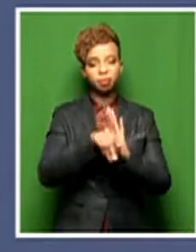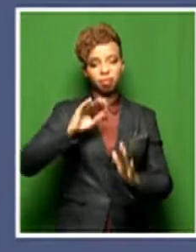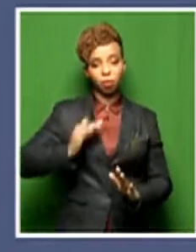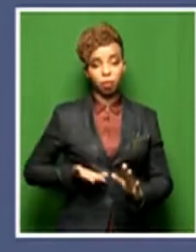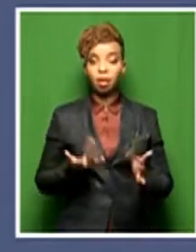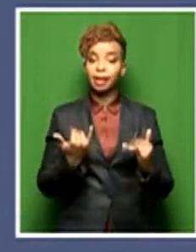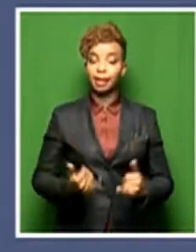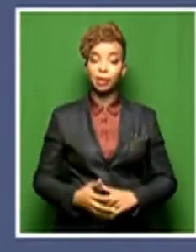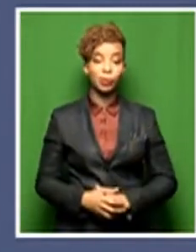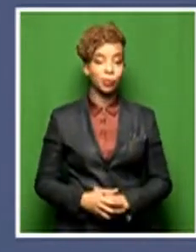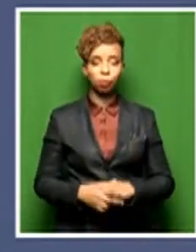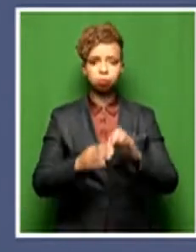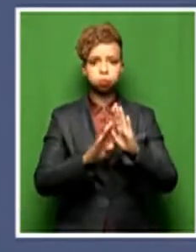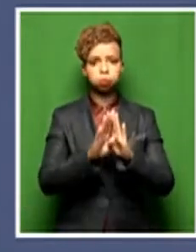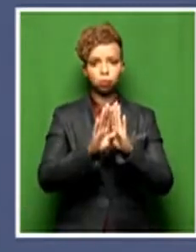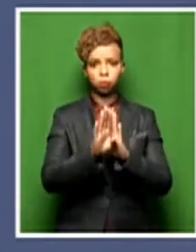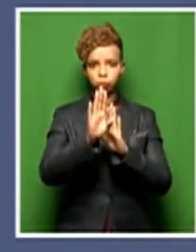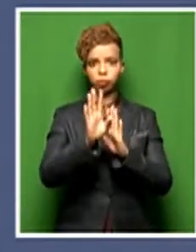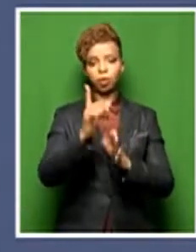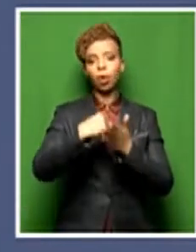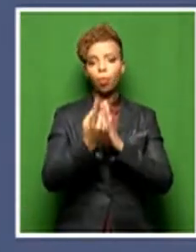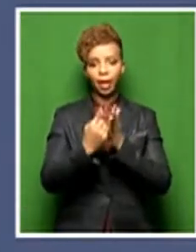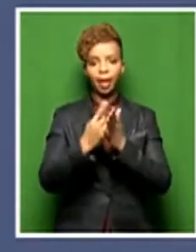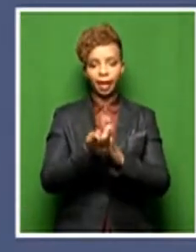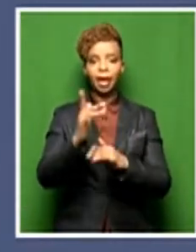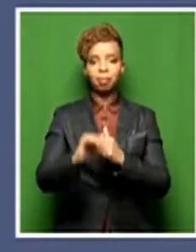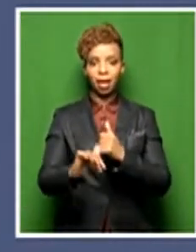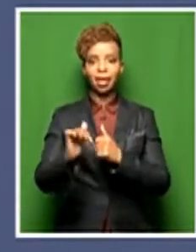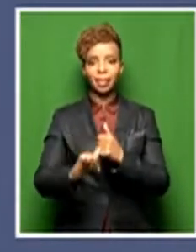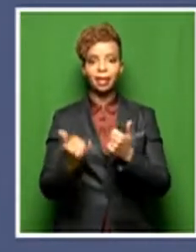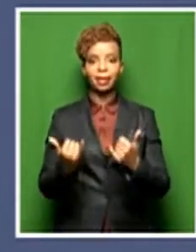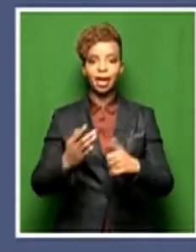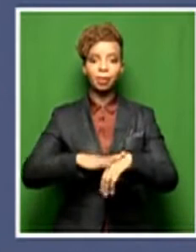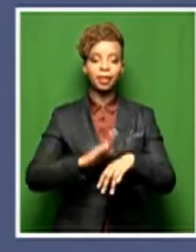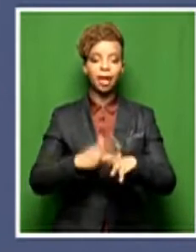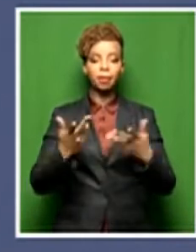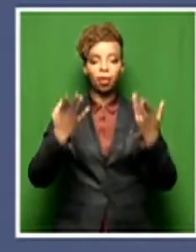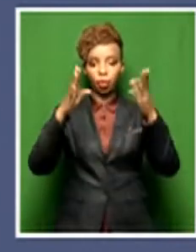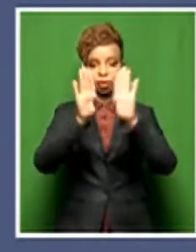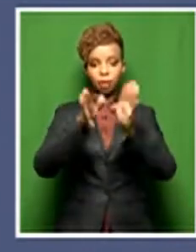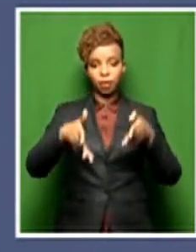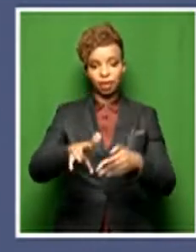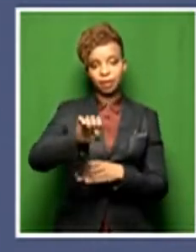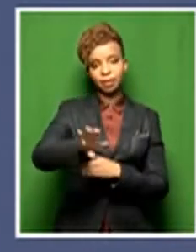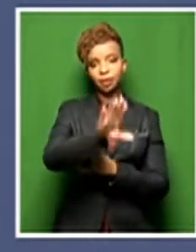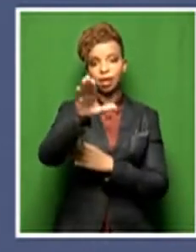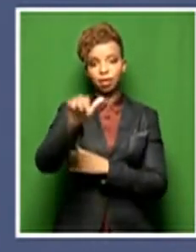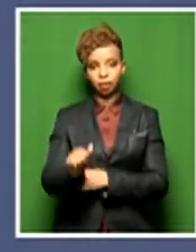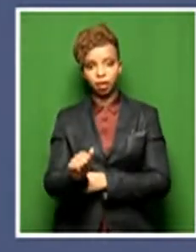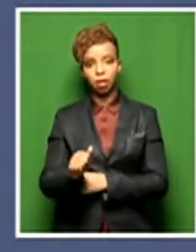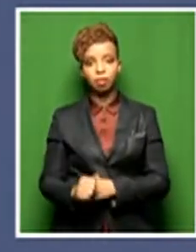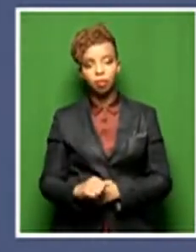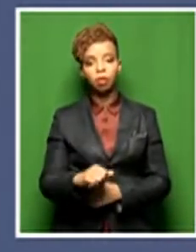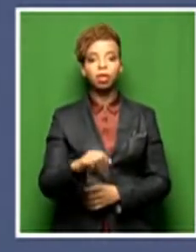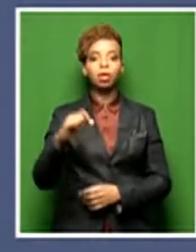the lockdown during the COVID-19 pandemic in South Africa. GBVF statistics have escalated significantly.